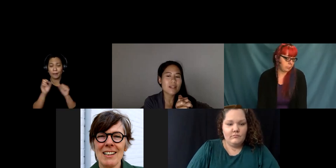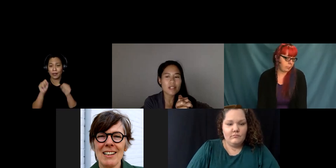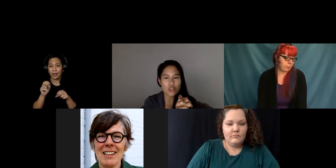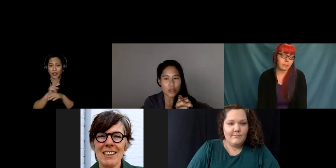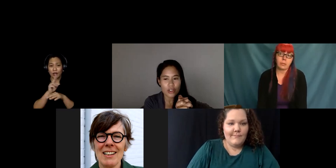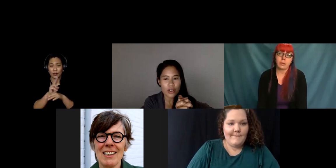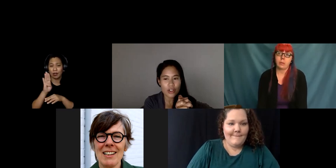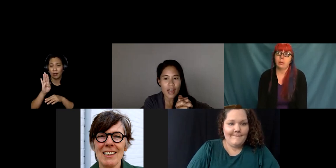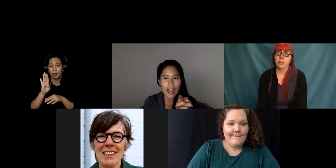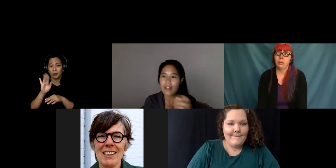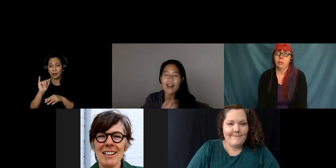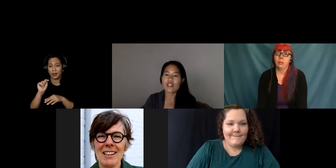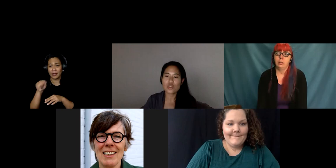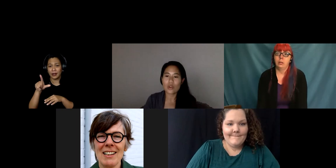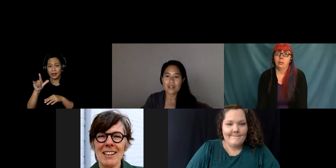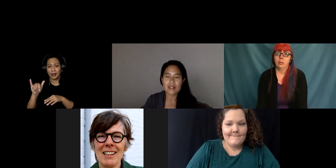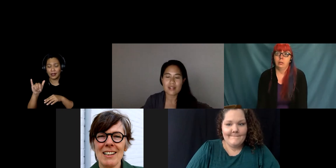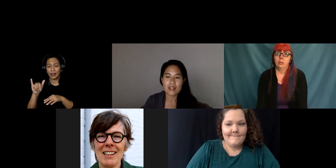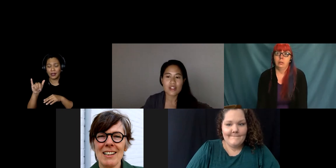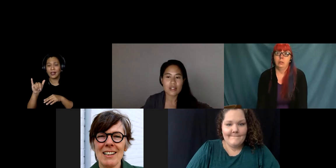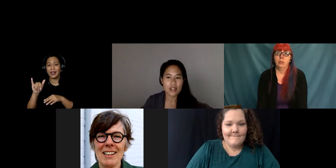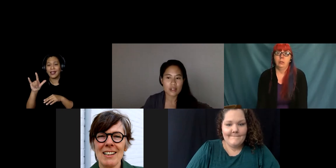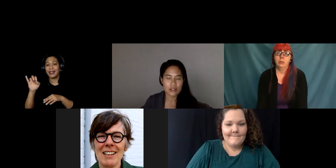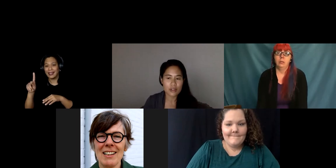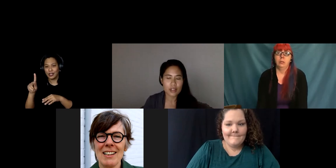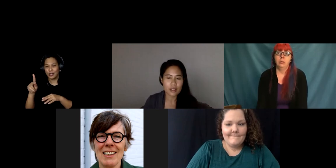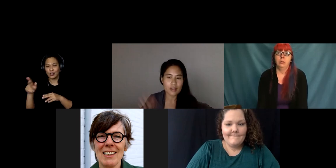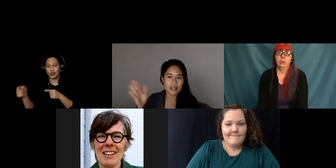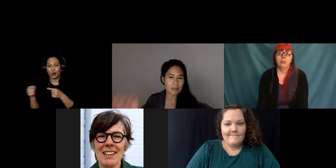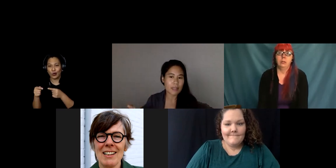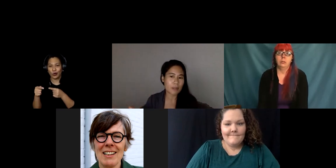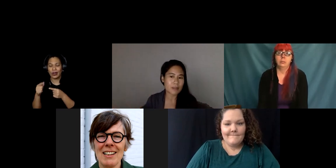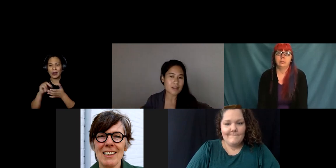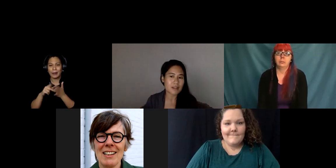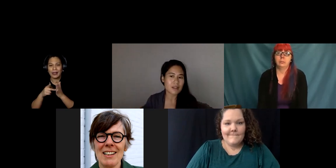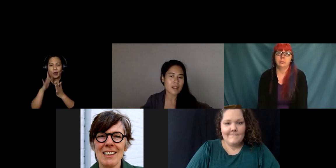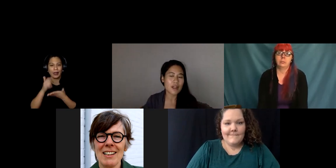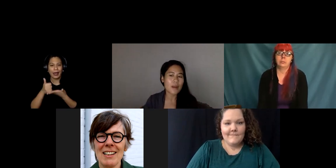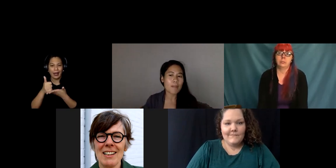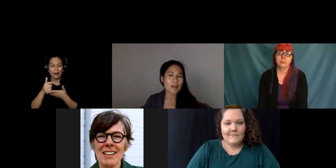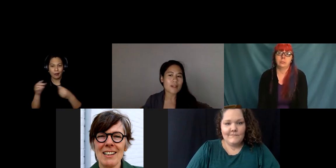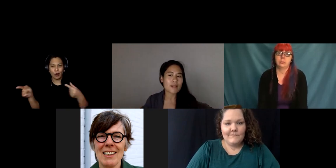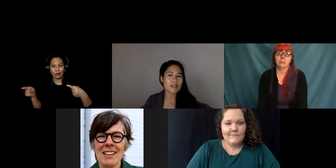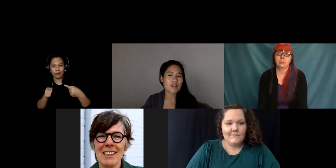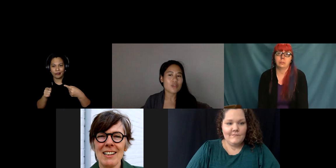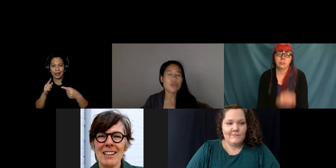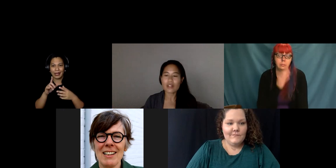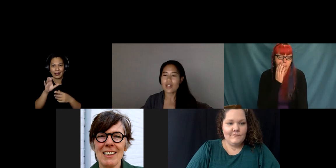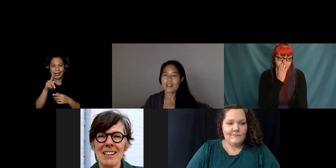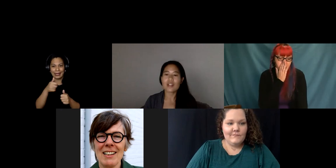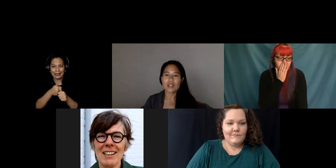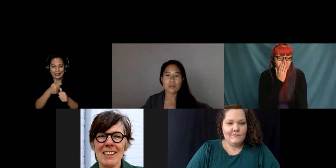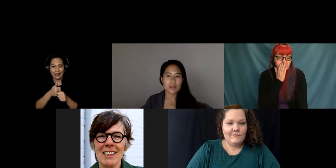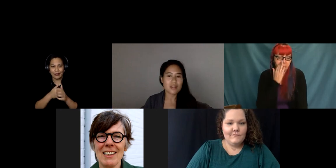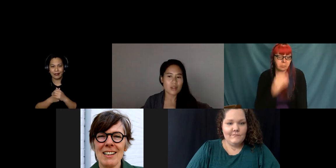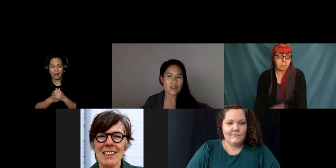bit.ly link shortener, and that shortens the link for like display purposes. But you do want to try to